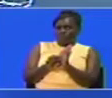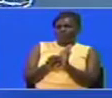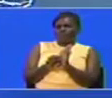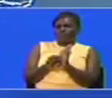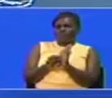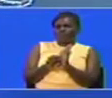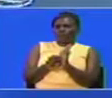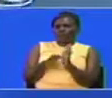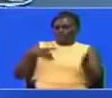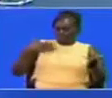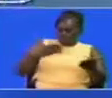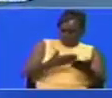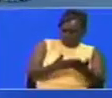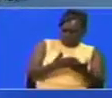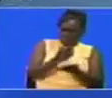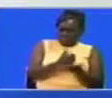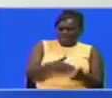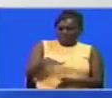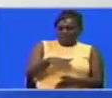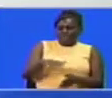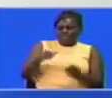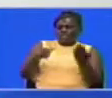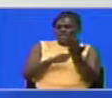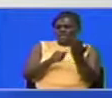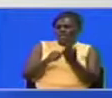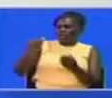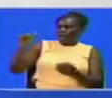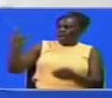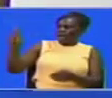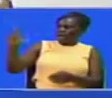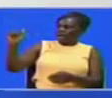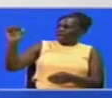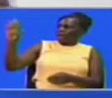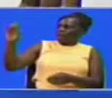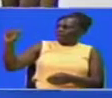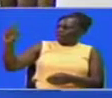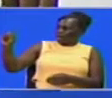up to a place called Araban and beyond, that area from